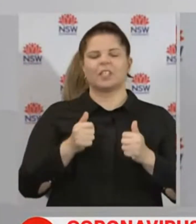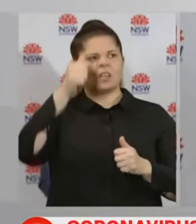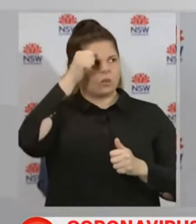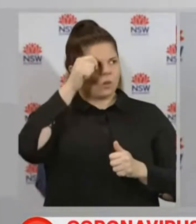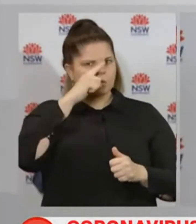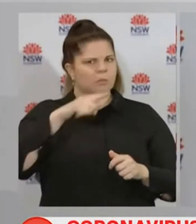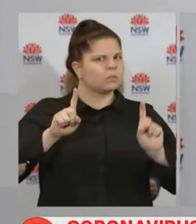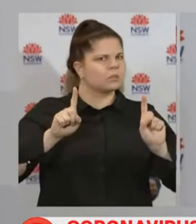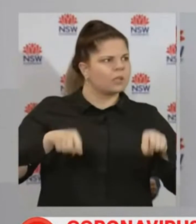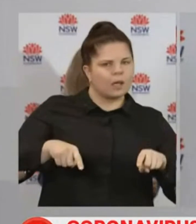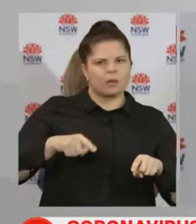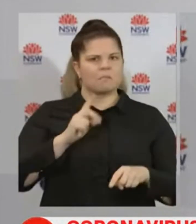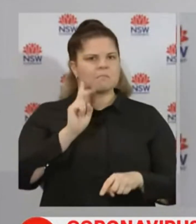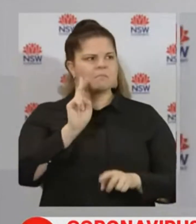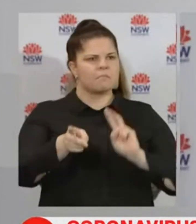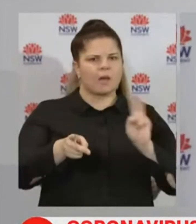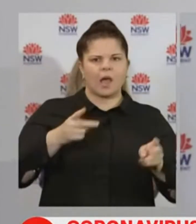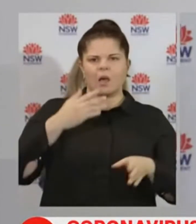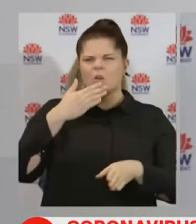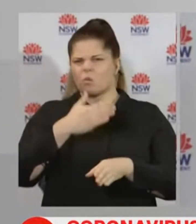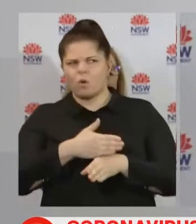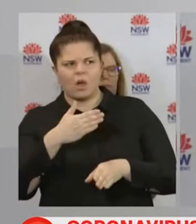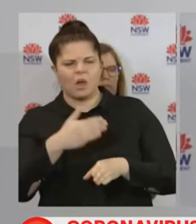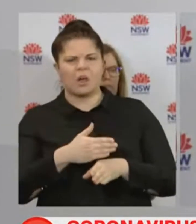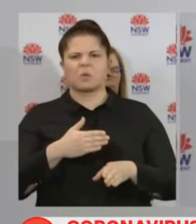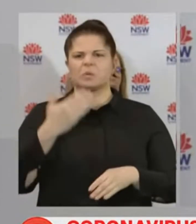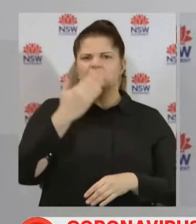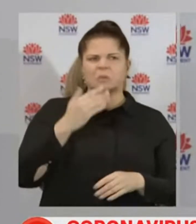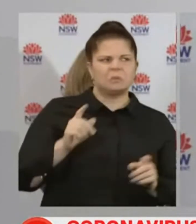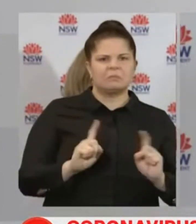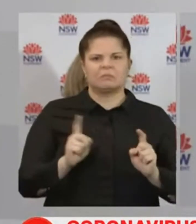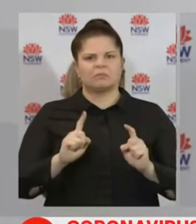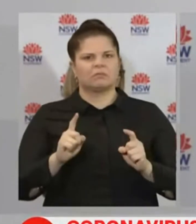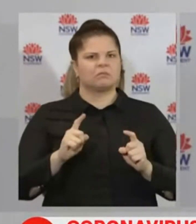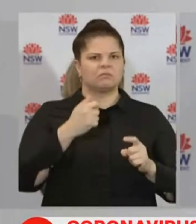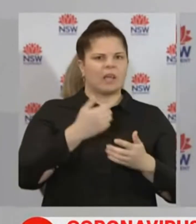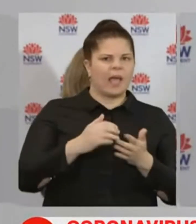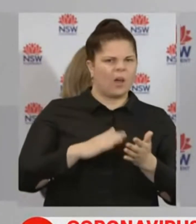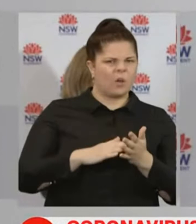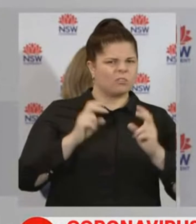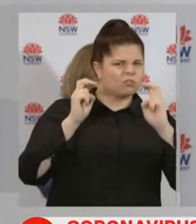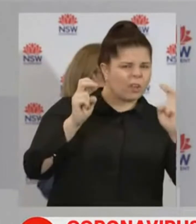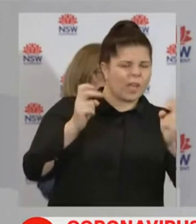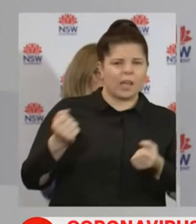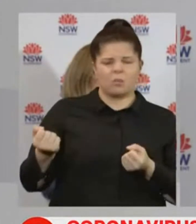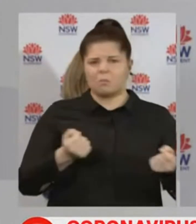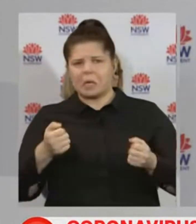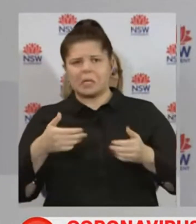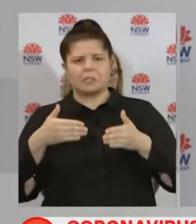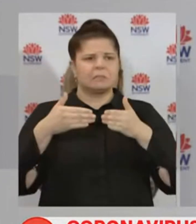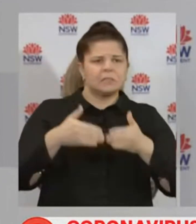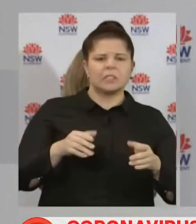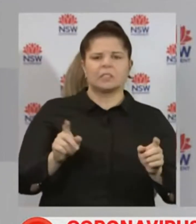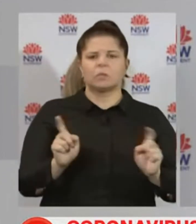options about moving around. And we said last week, and we say it again this week, if you want to use public transport in the peak,